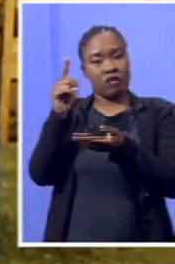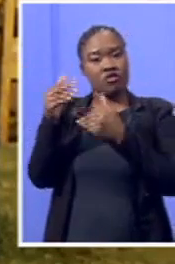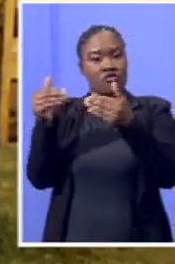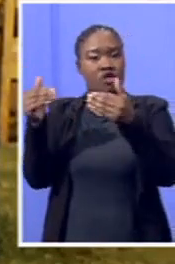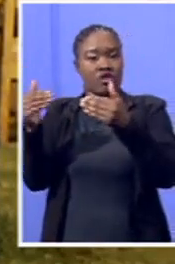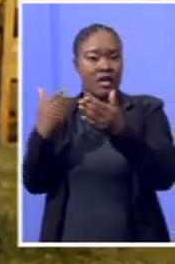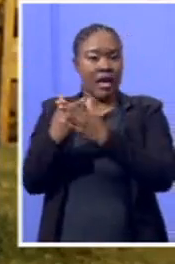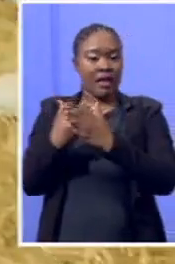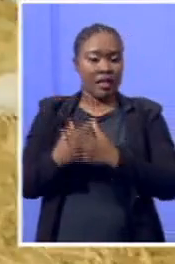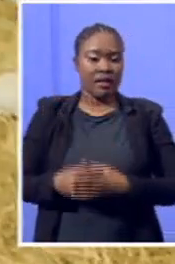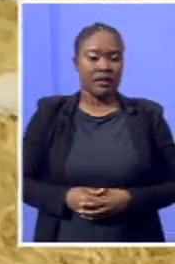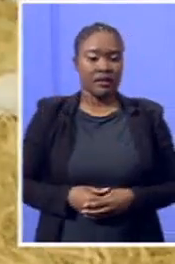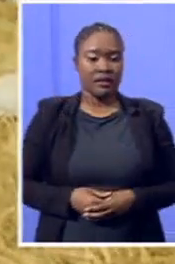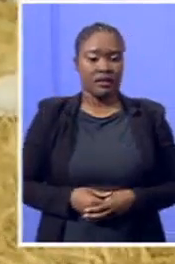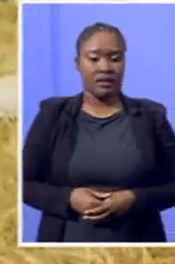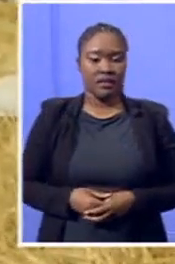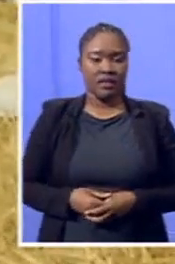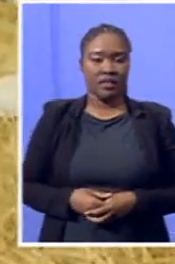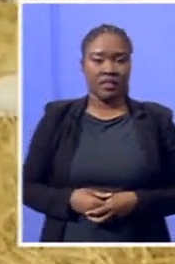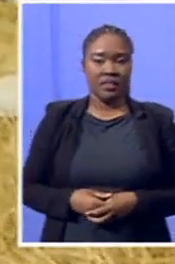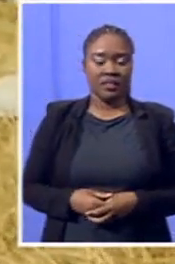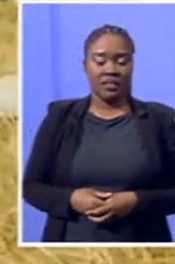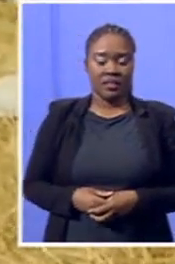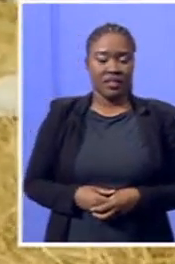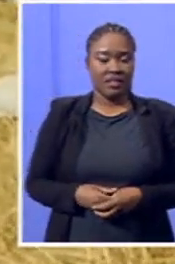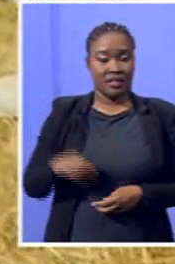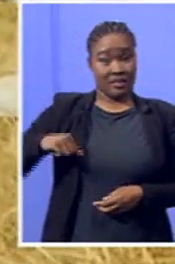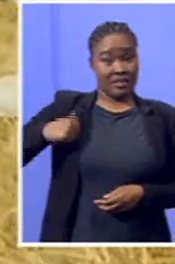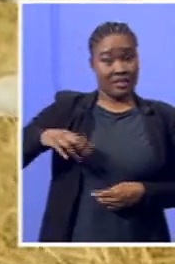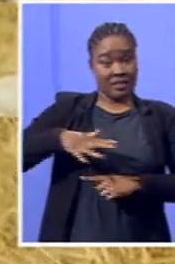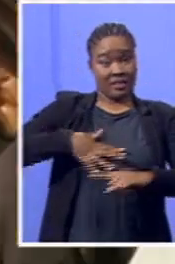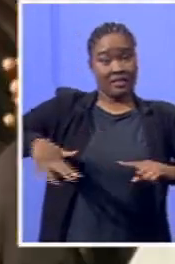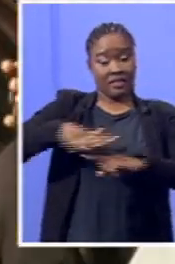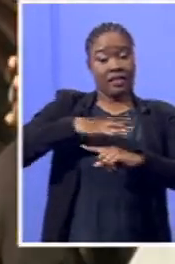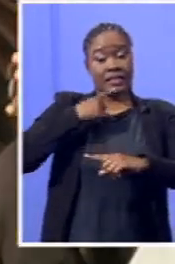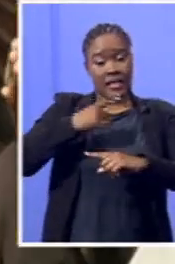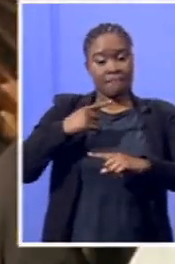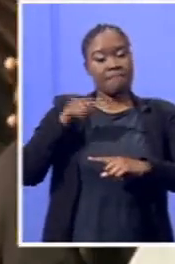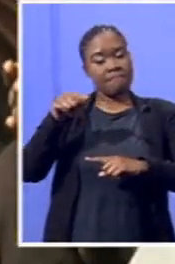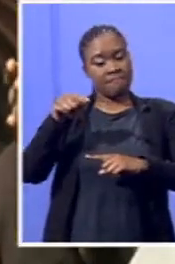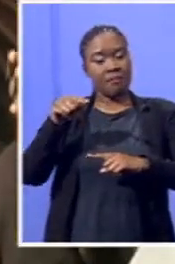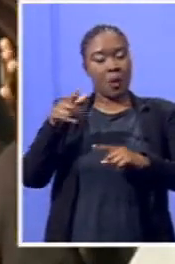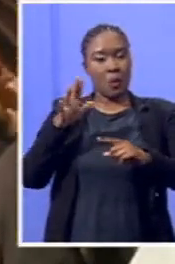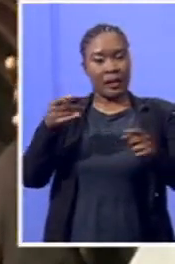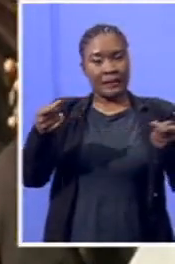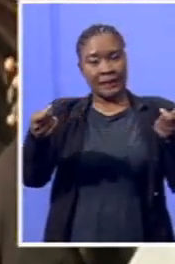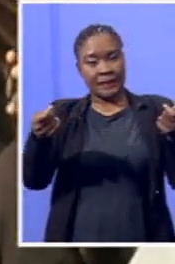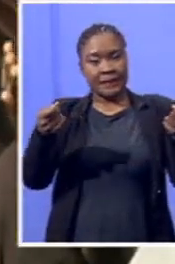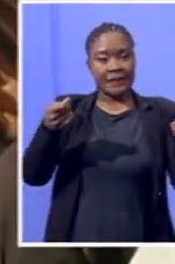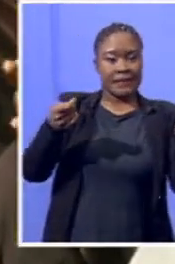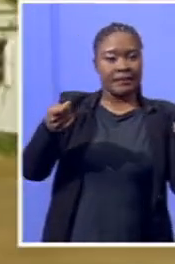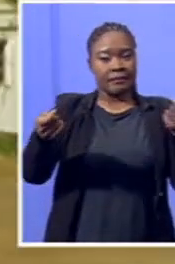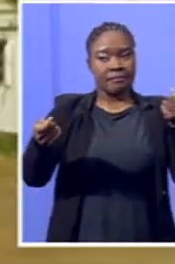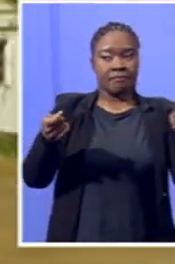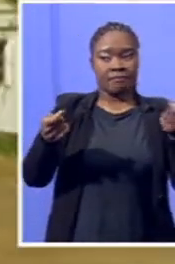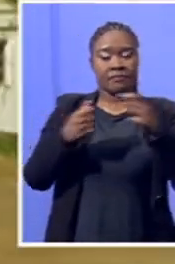government. The Mumba municipality says it's acting as a facilitator. We are in